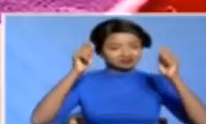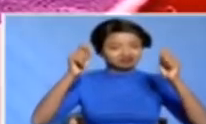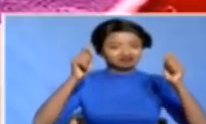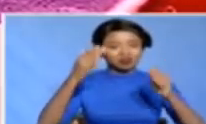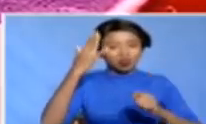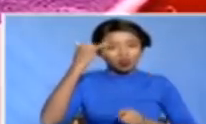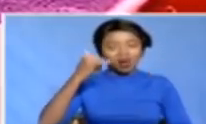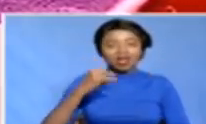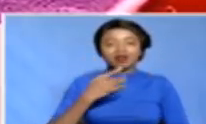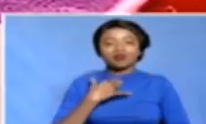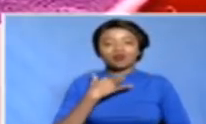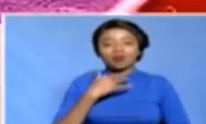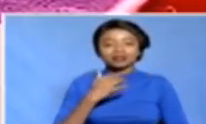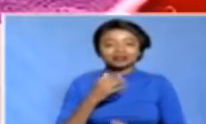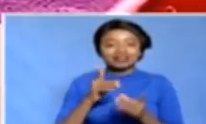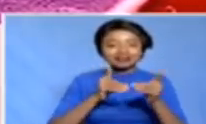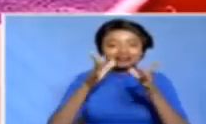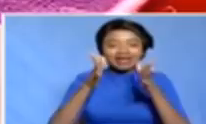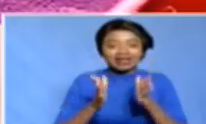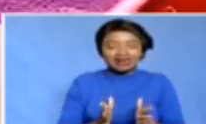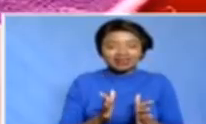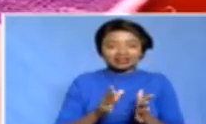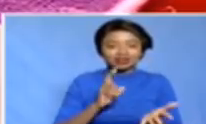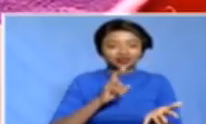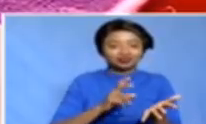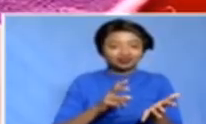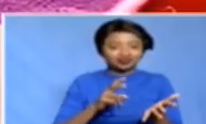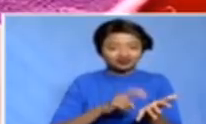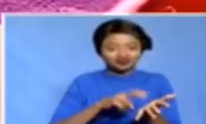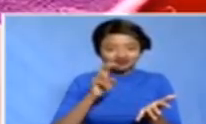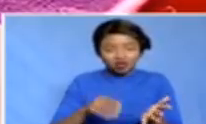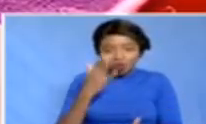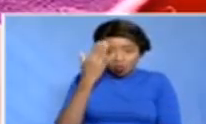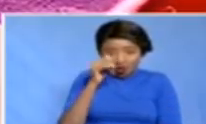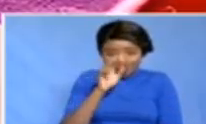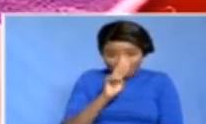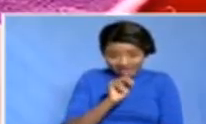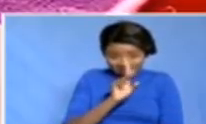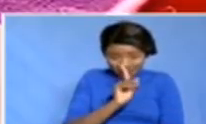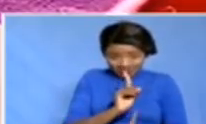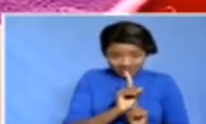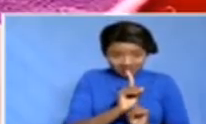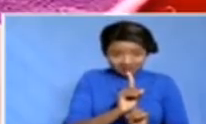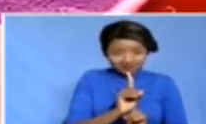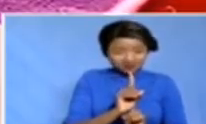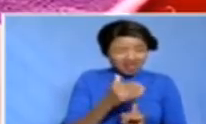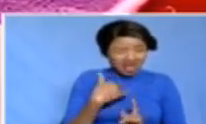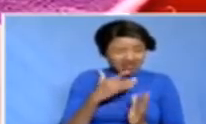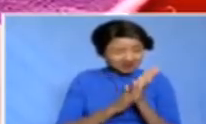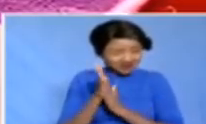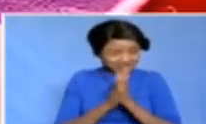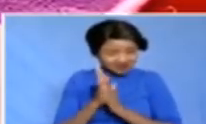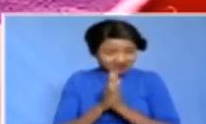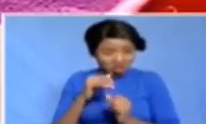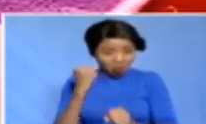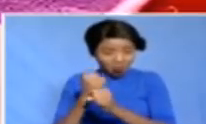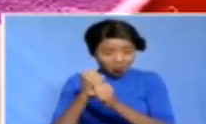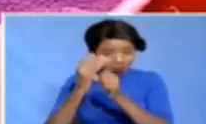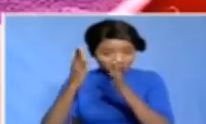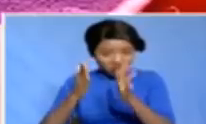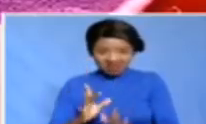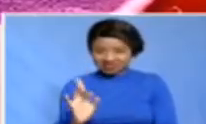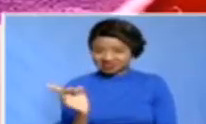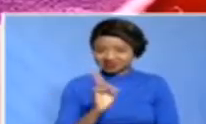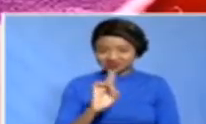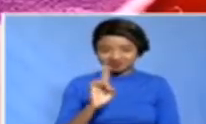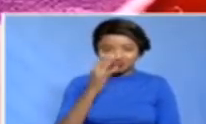director, Jonny Andersen. KAWU says the MD did not have the interest of his staff in pursuing the